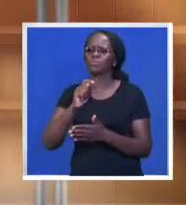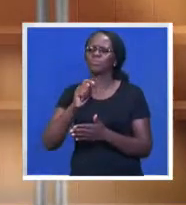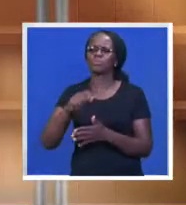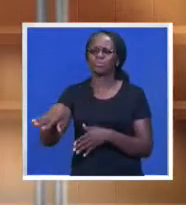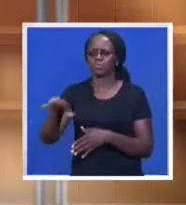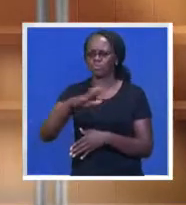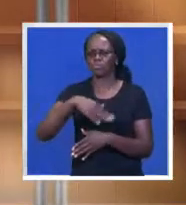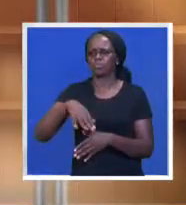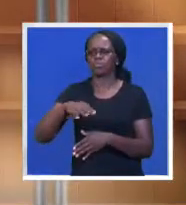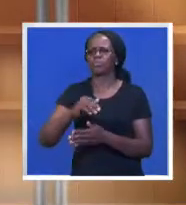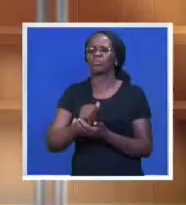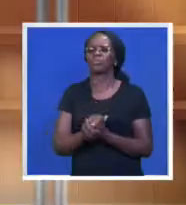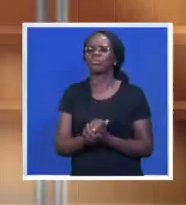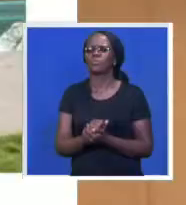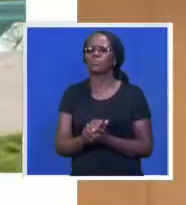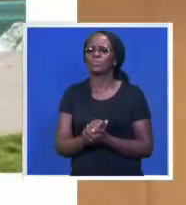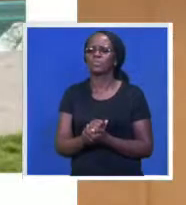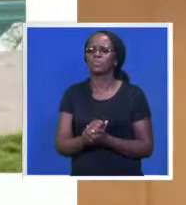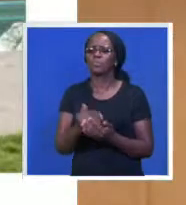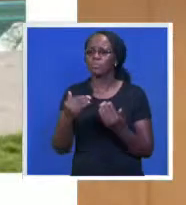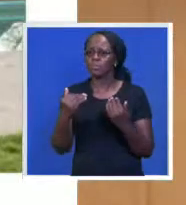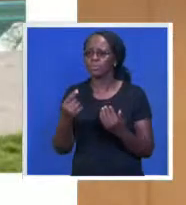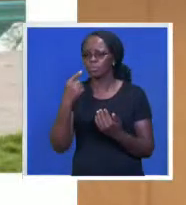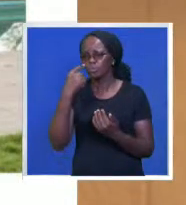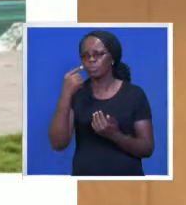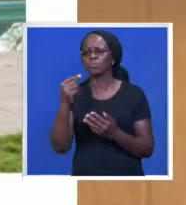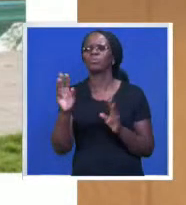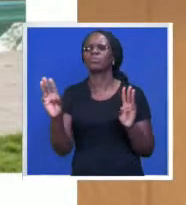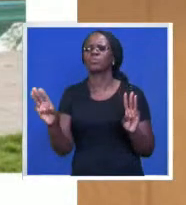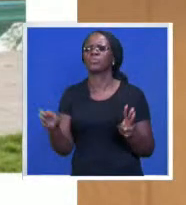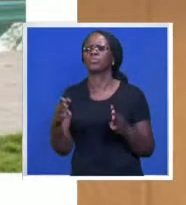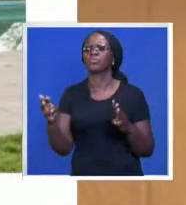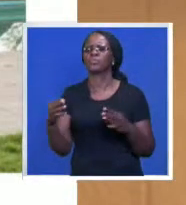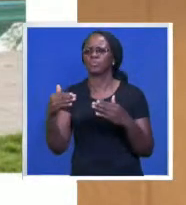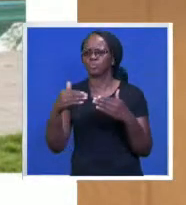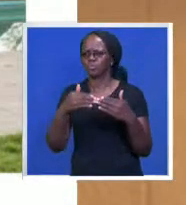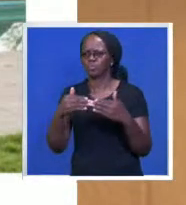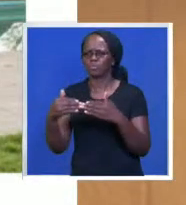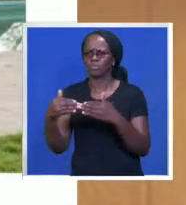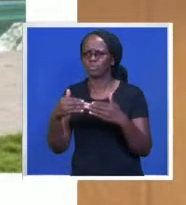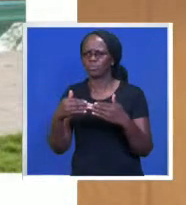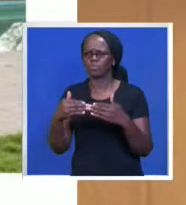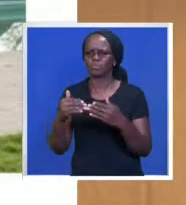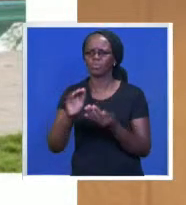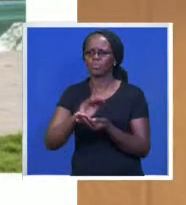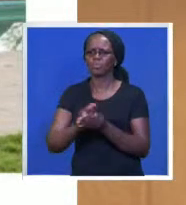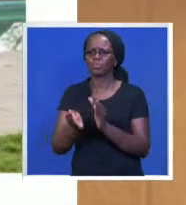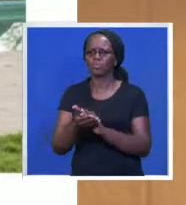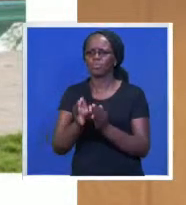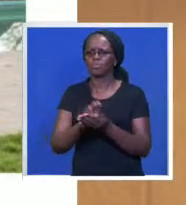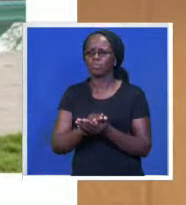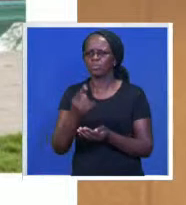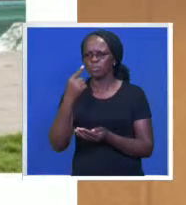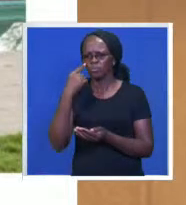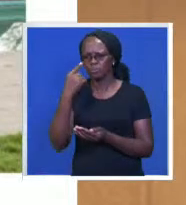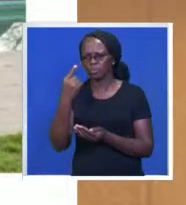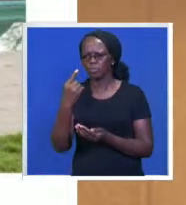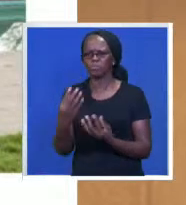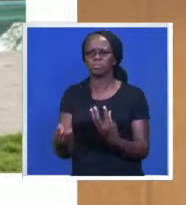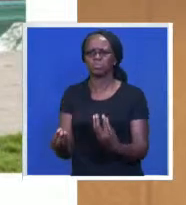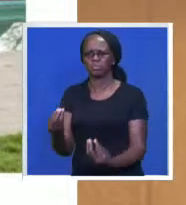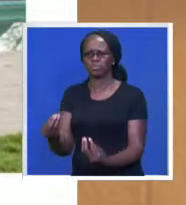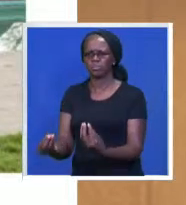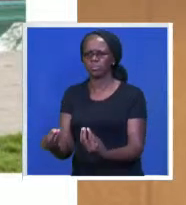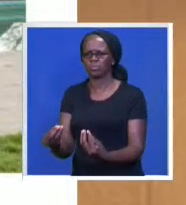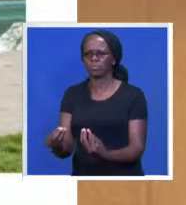Now, here are people taking care of creation. You can see these children here. They are planting a tree. You can see